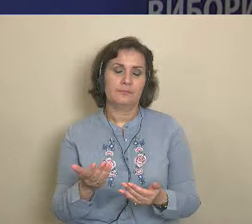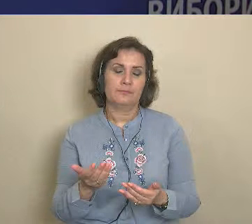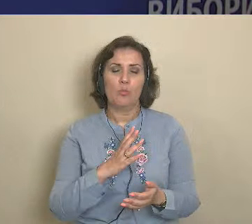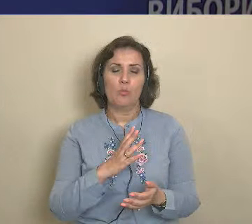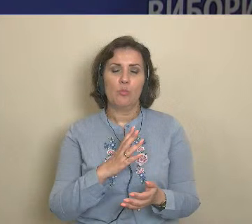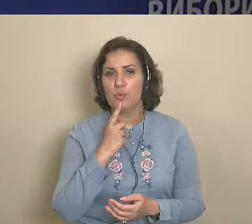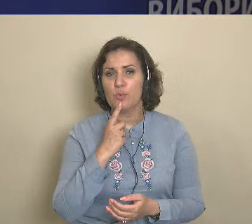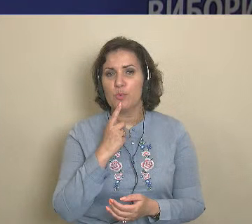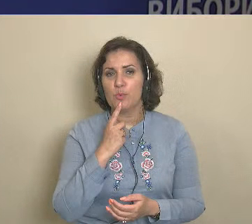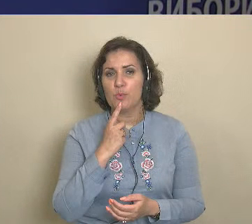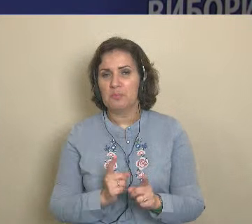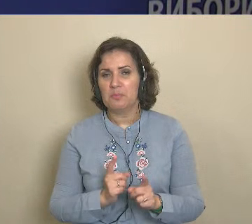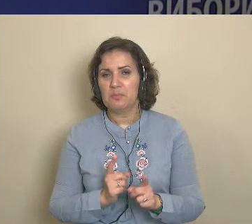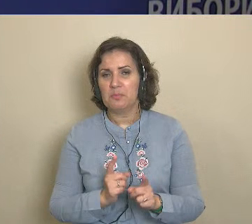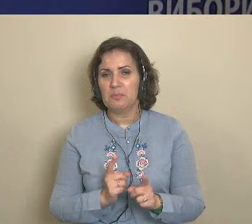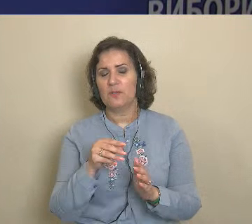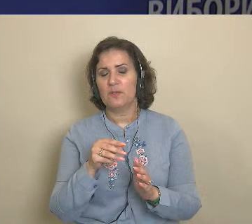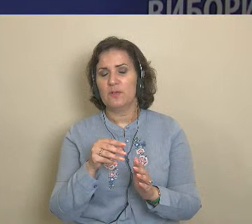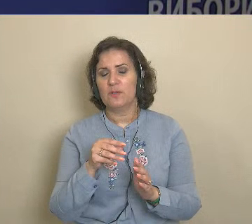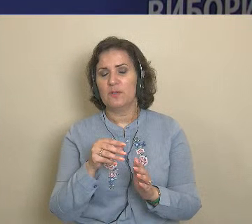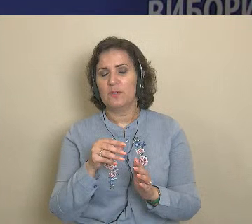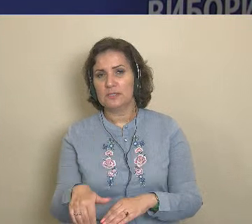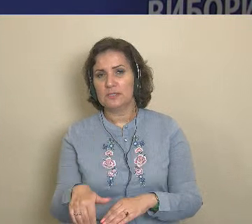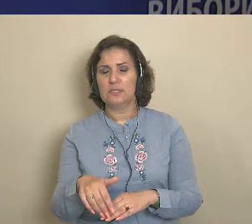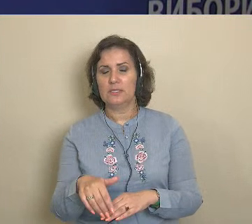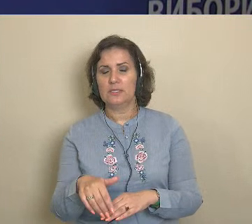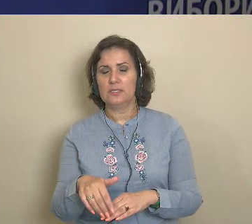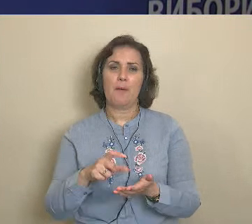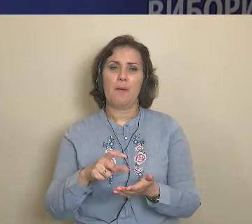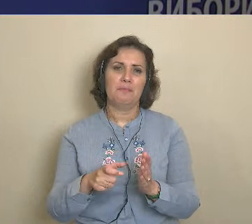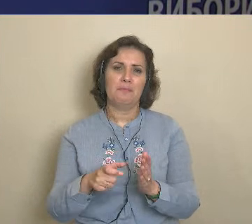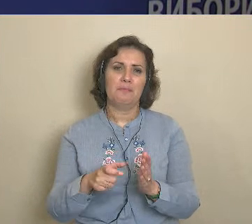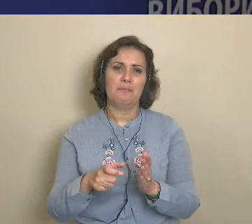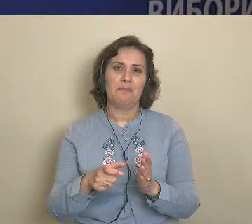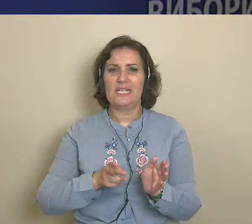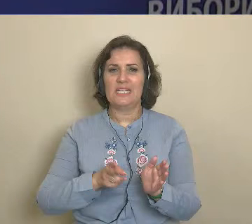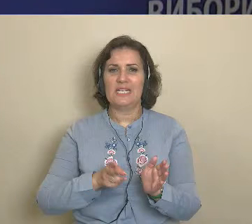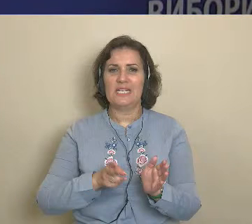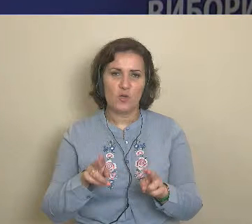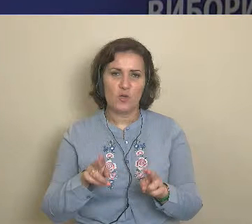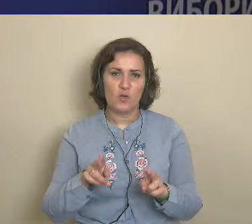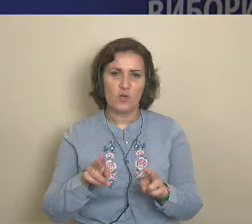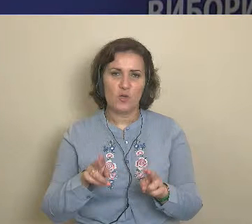of residence, and there were attempts to change the electoral address